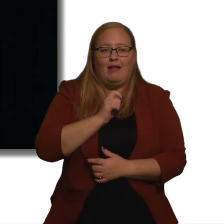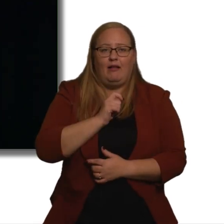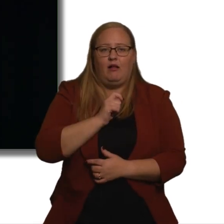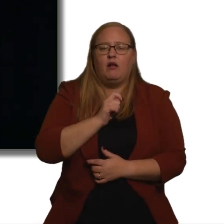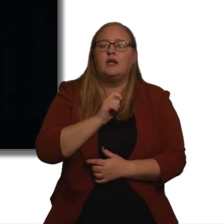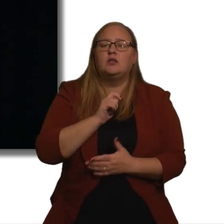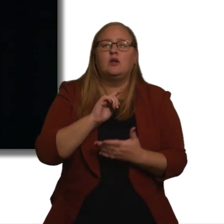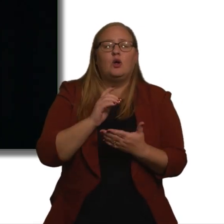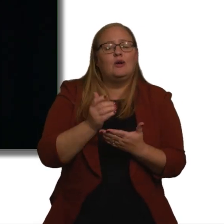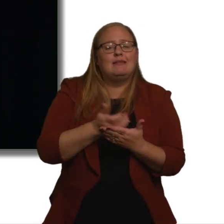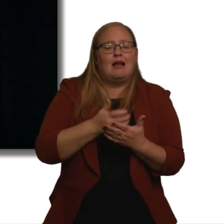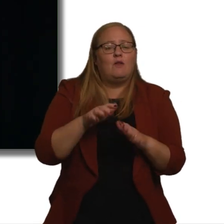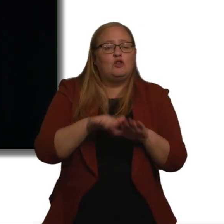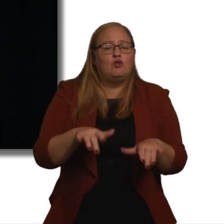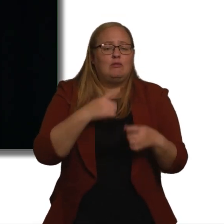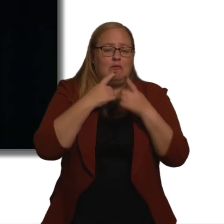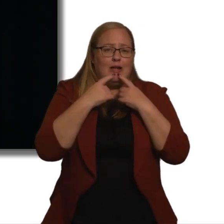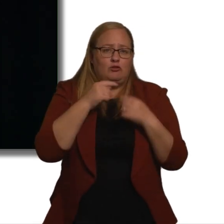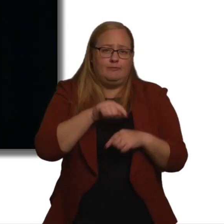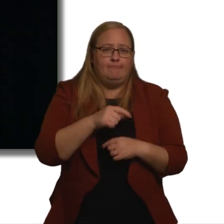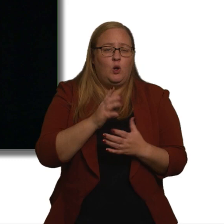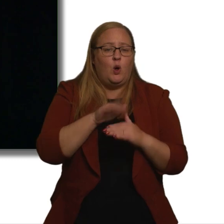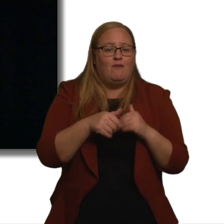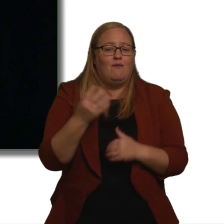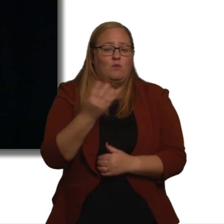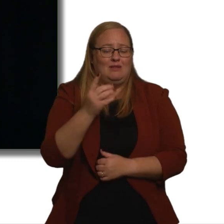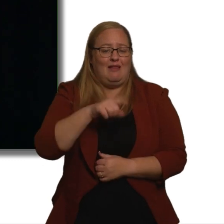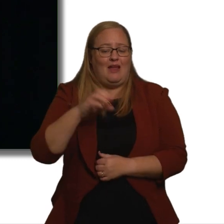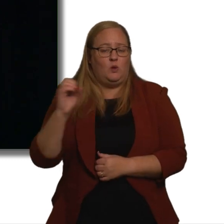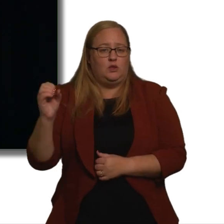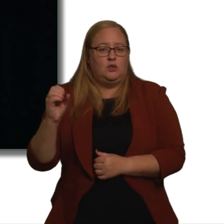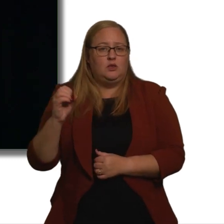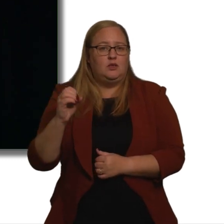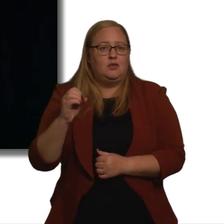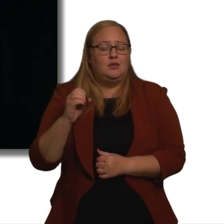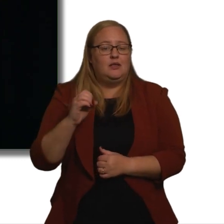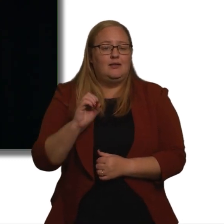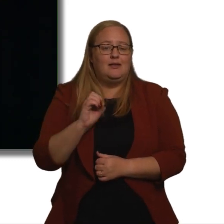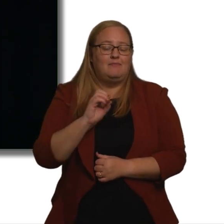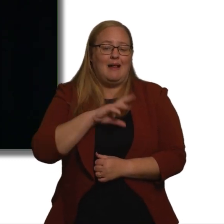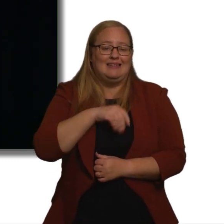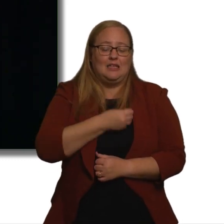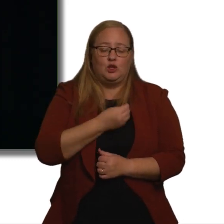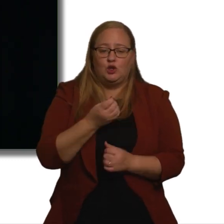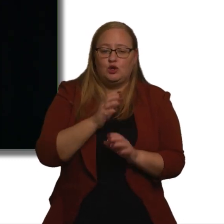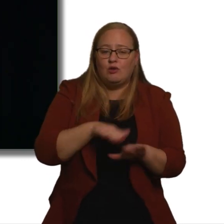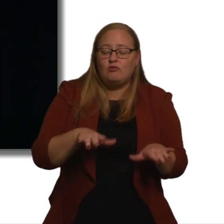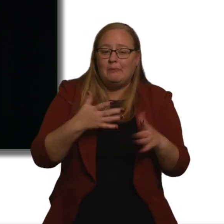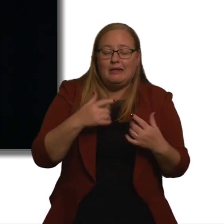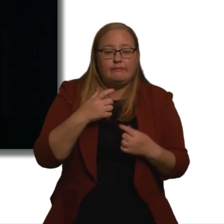now been killed by the Israeli military, over 26 times the number of Ukrainian children killed by the Russian